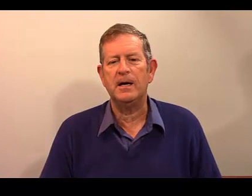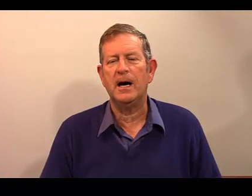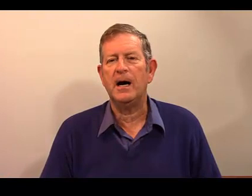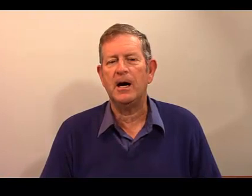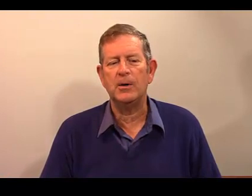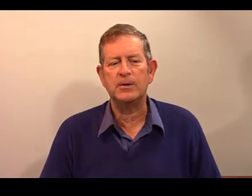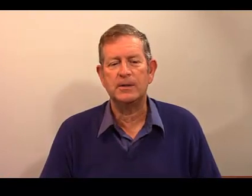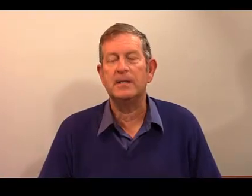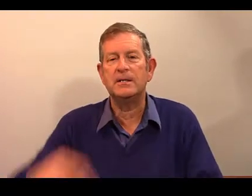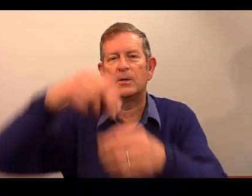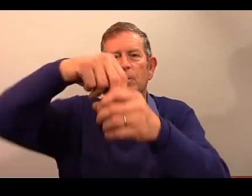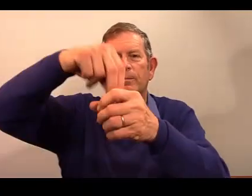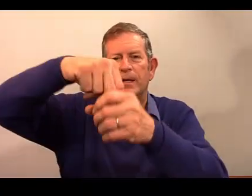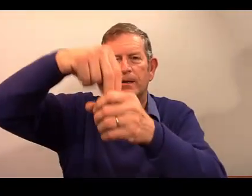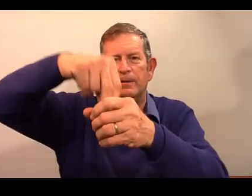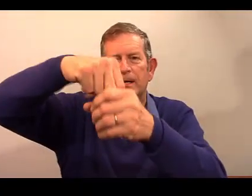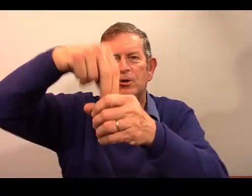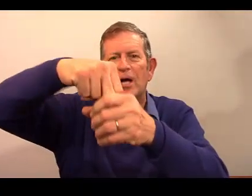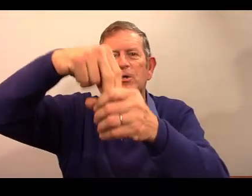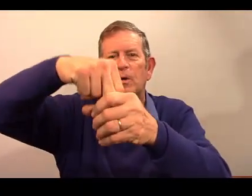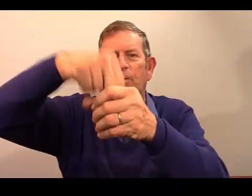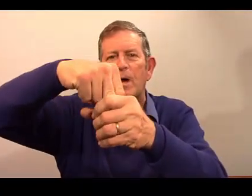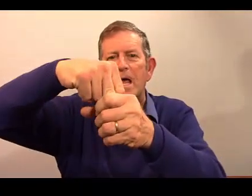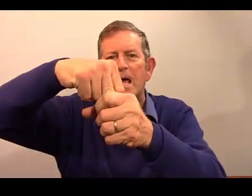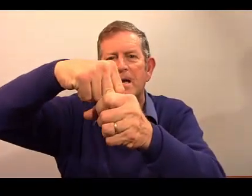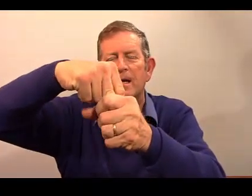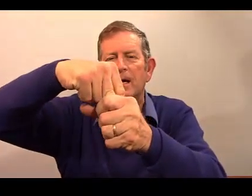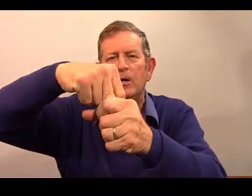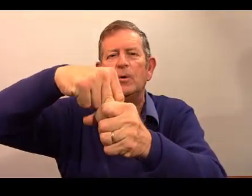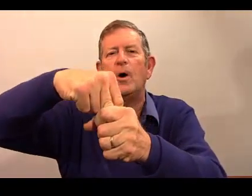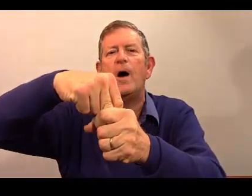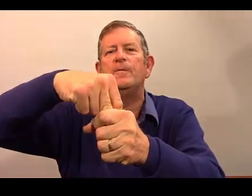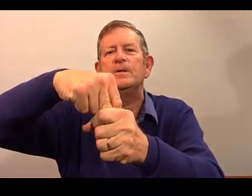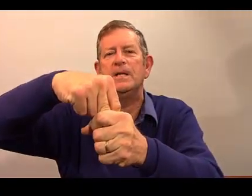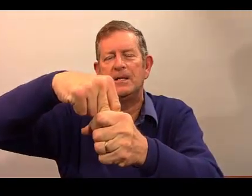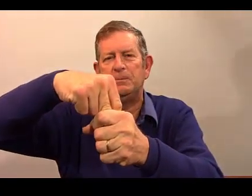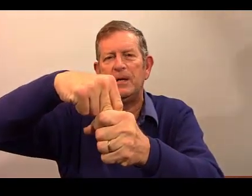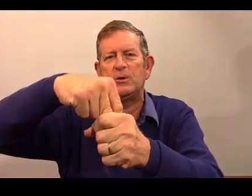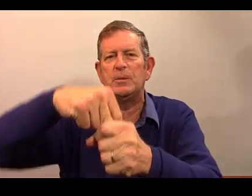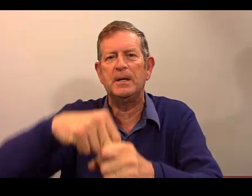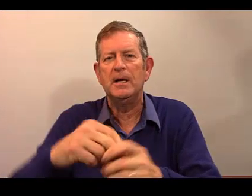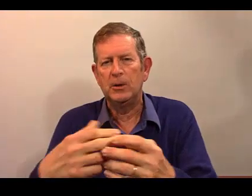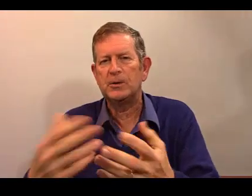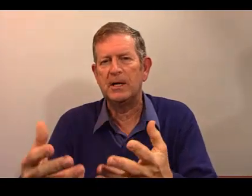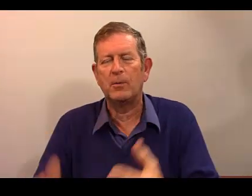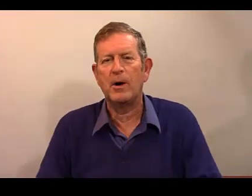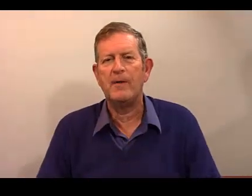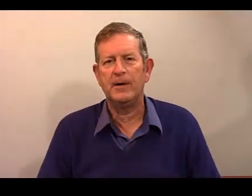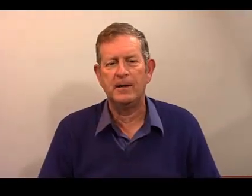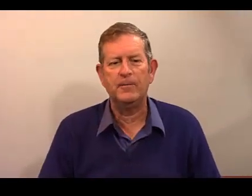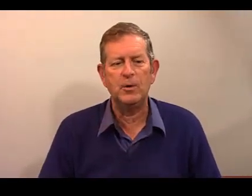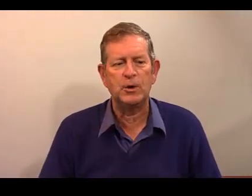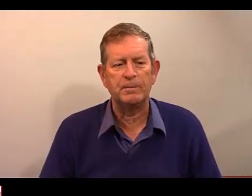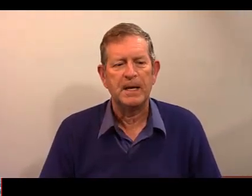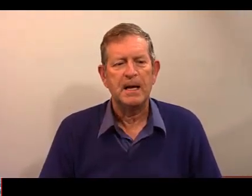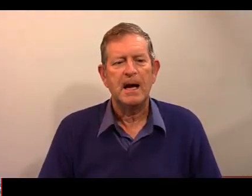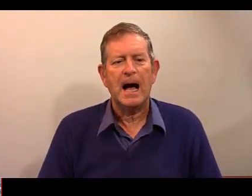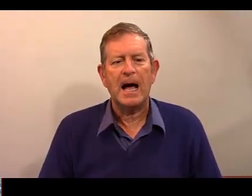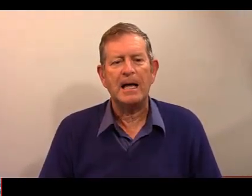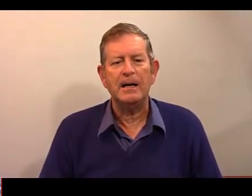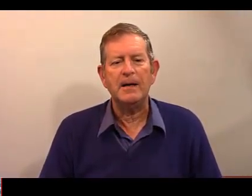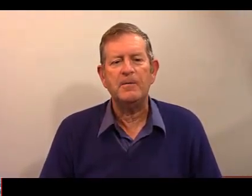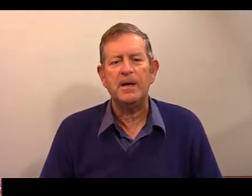live in a house. This is the gesture for in. You don't often see this picture, but you'll see it more often in the